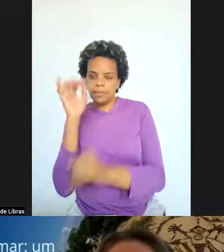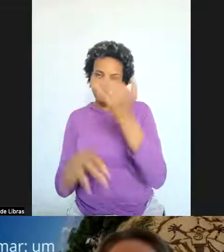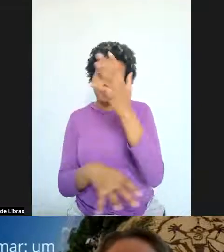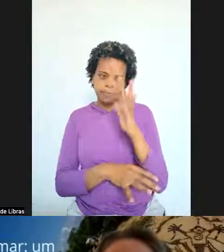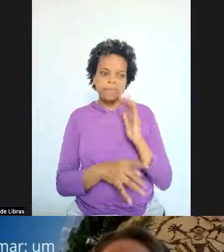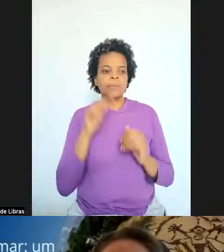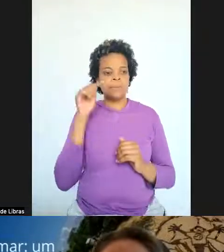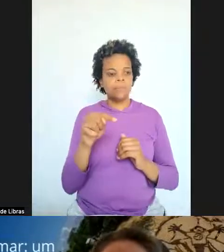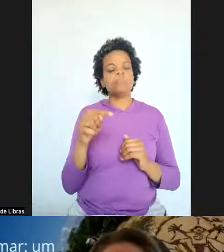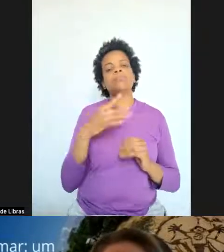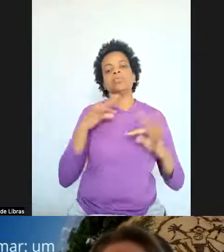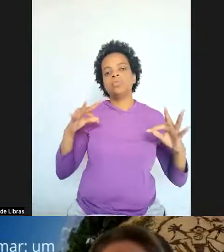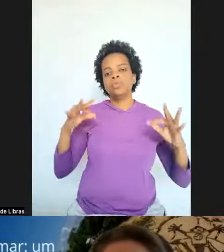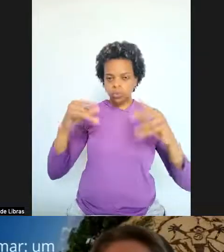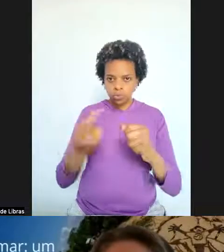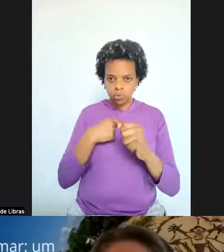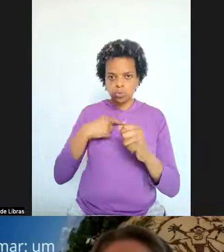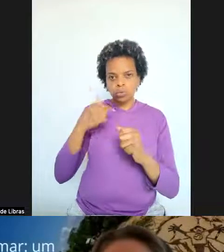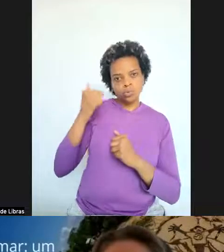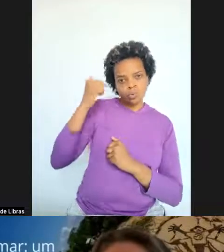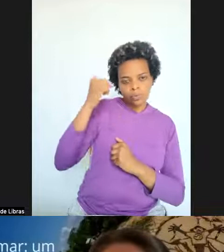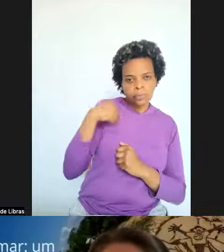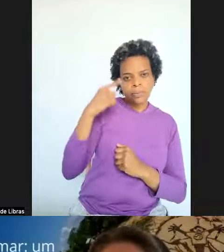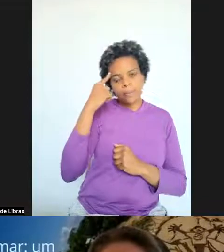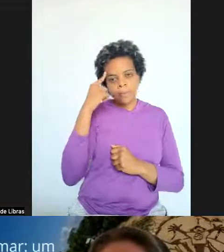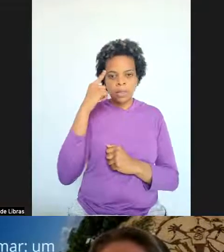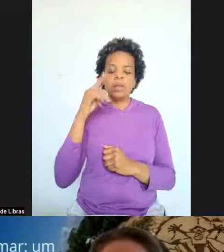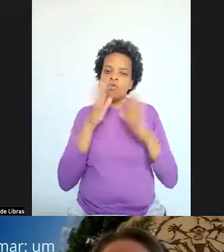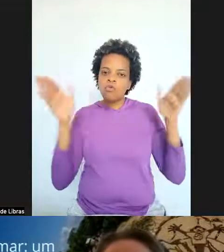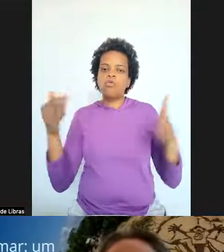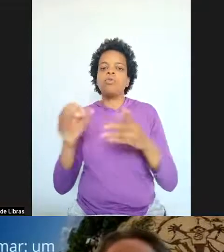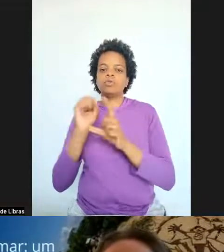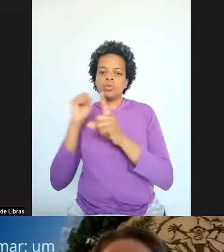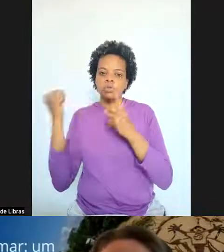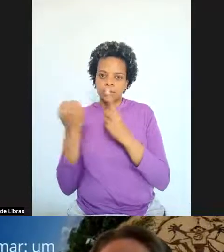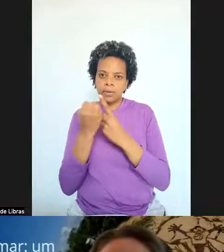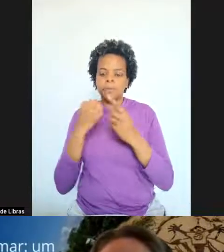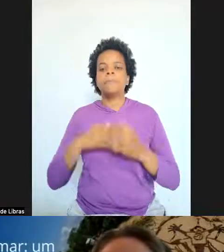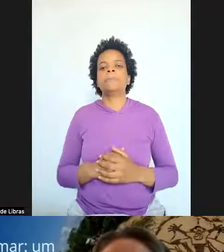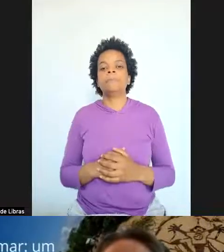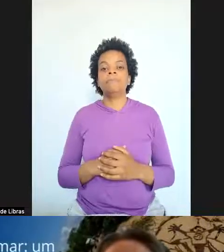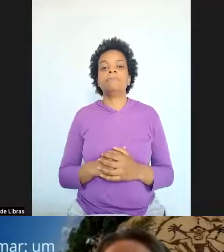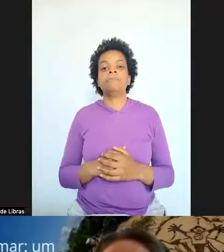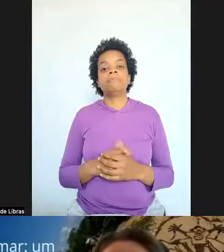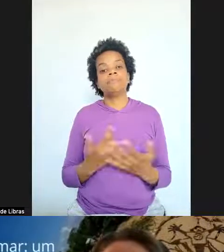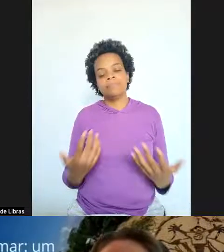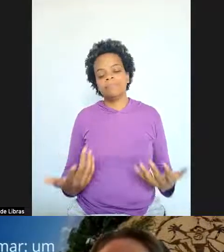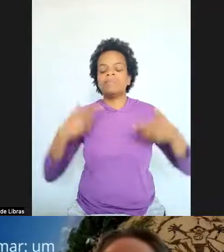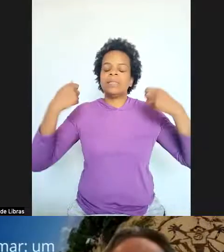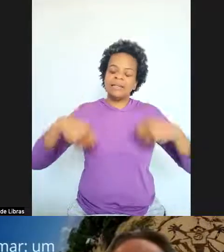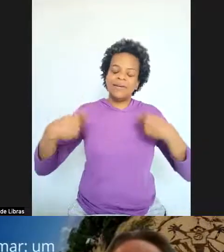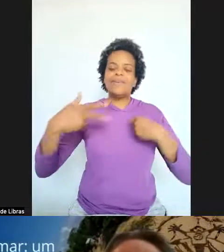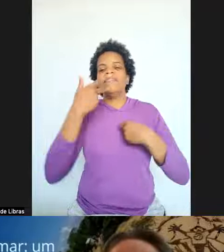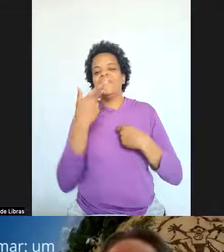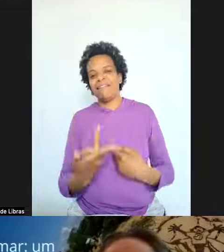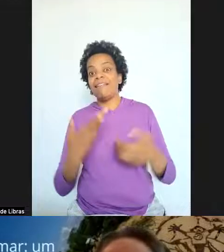50 projects, 25 environmental and 25 social projects, but they all are also related to the